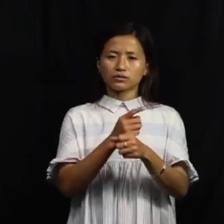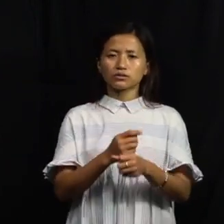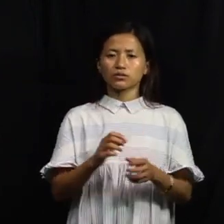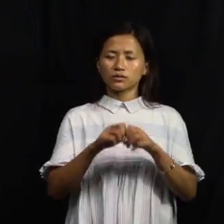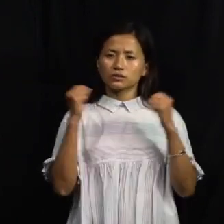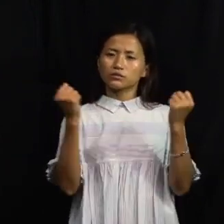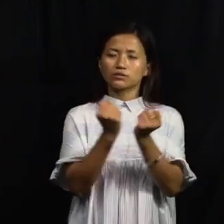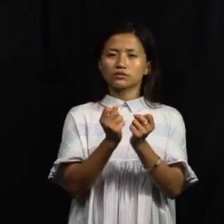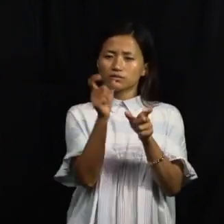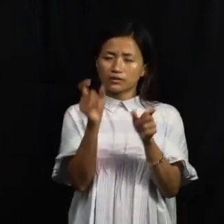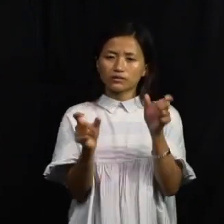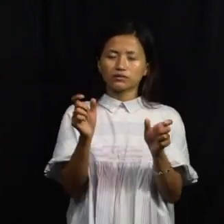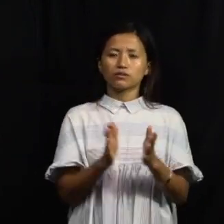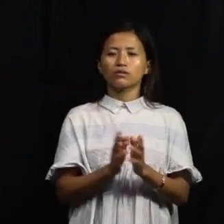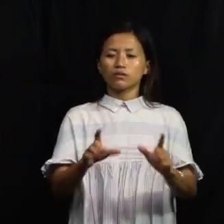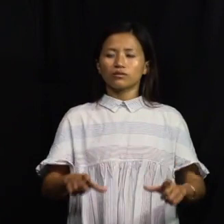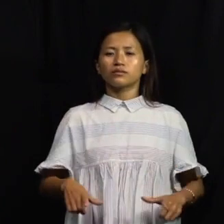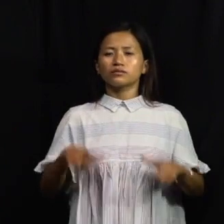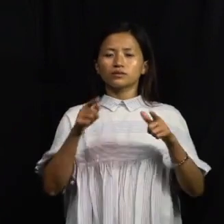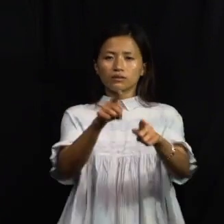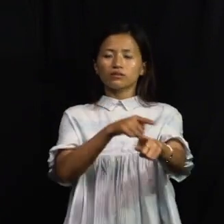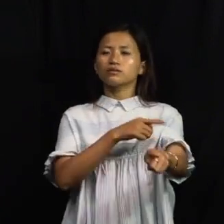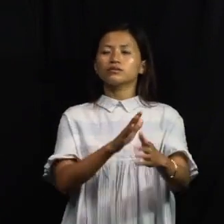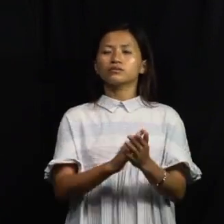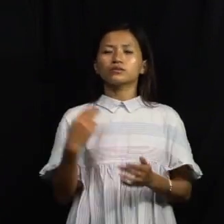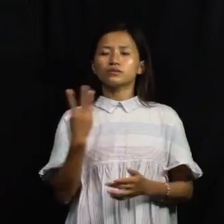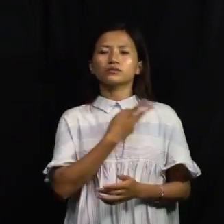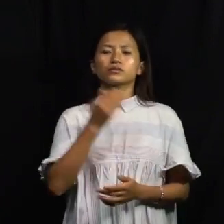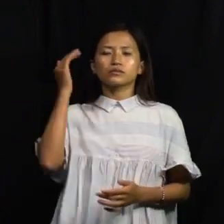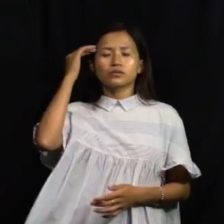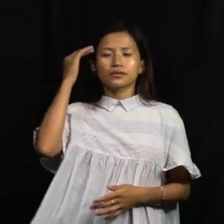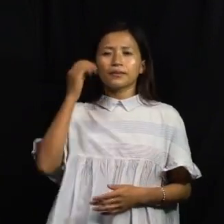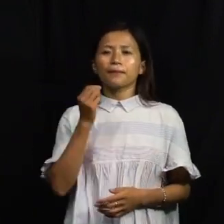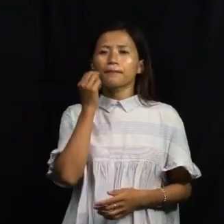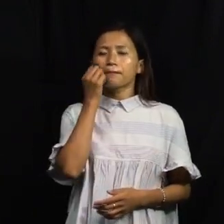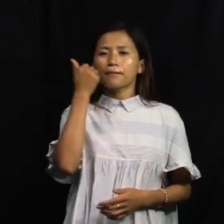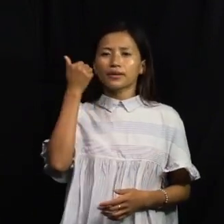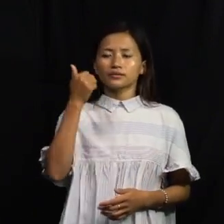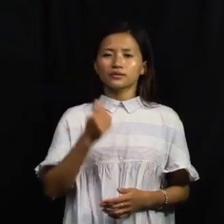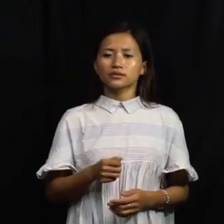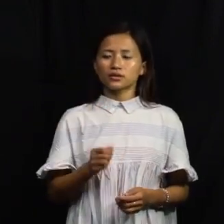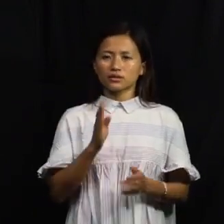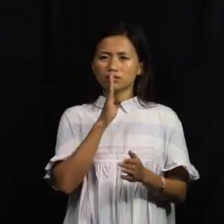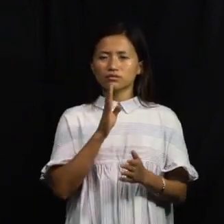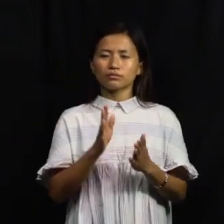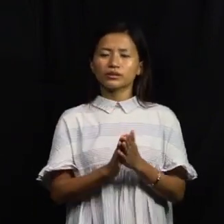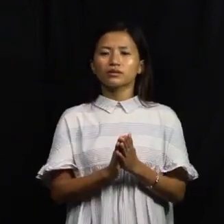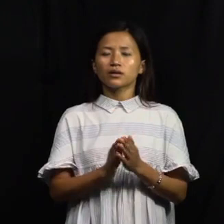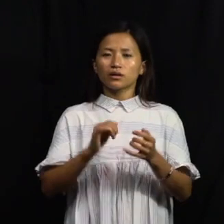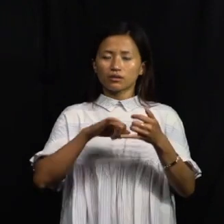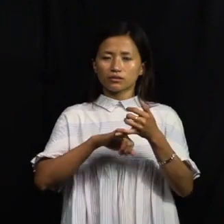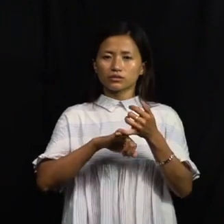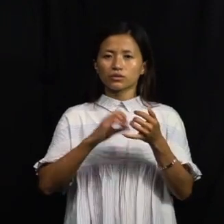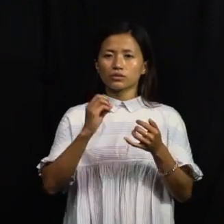all those are lifelong. And we also know that man is a social being, isn't it? We cannot survive